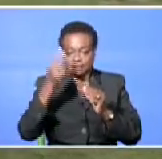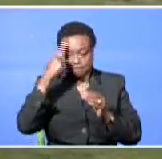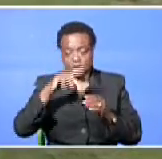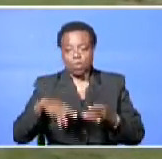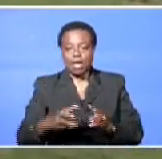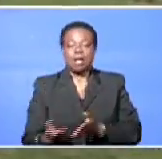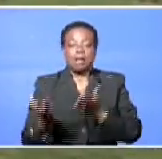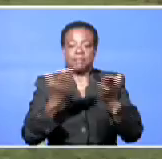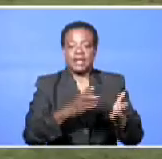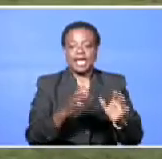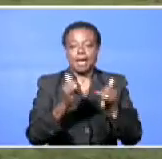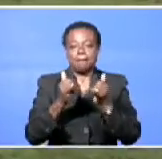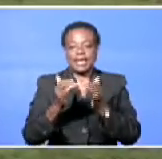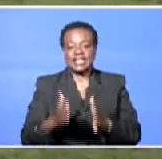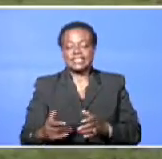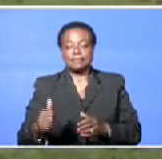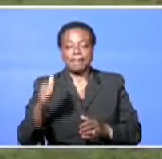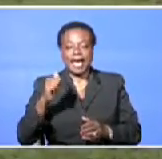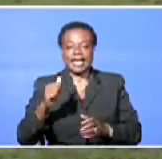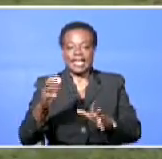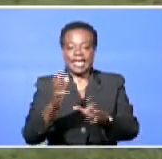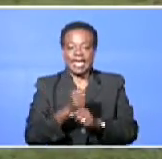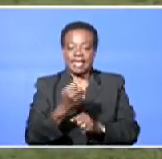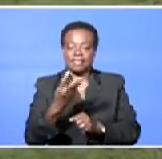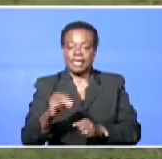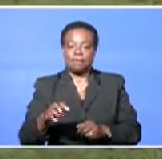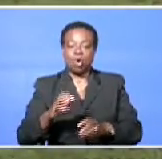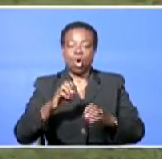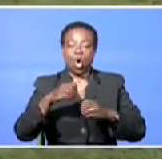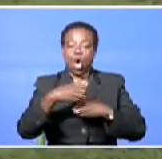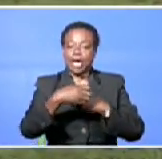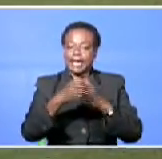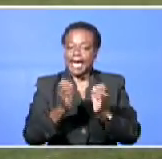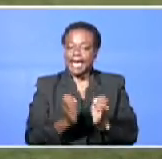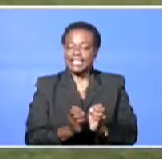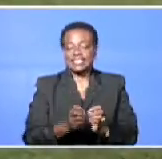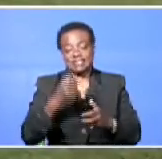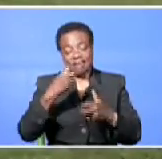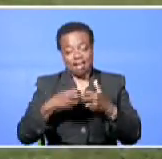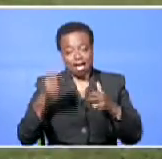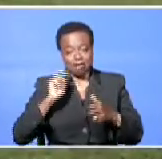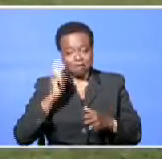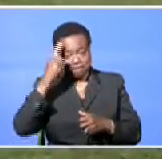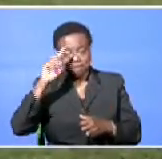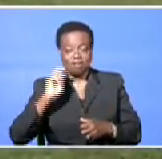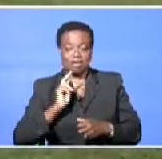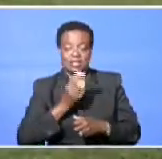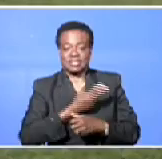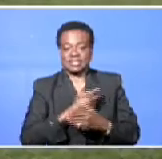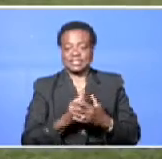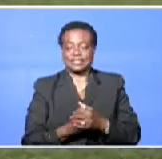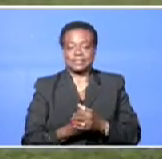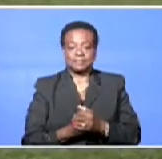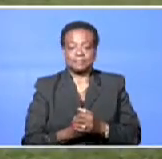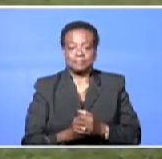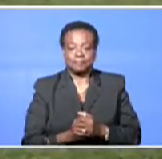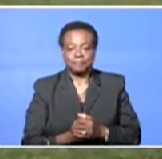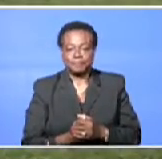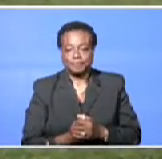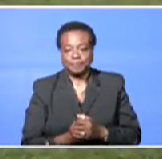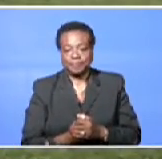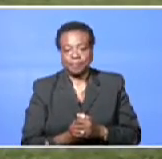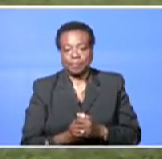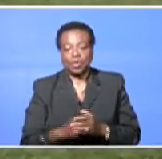and getting players organised has been a little tough for us. We had a great result in a friendly against Turks and Caicos, superb